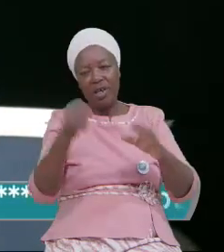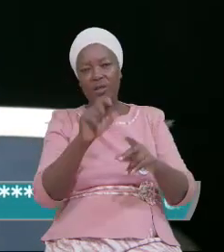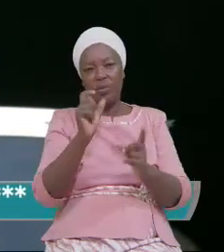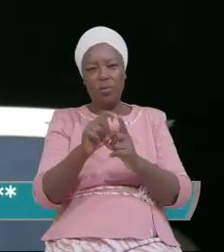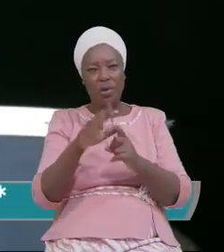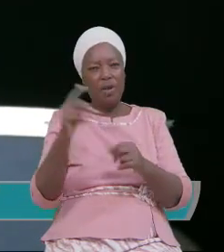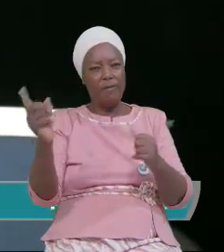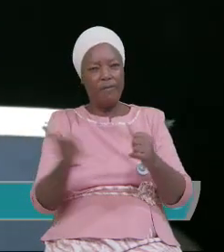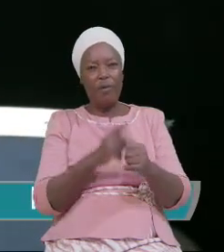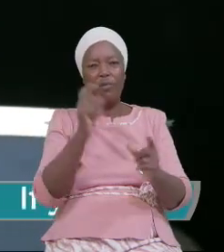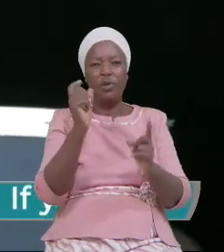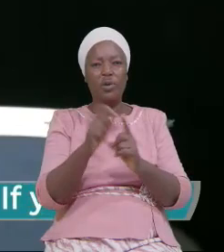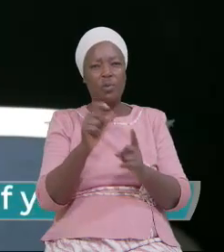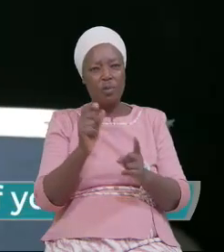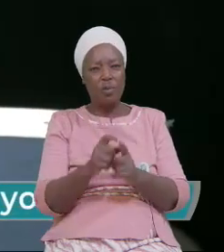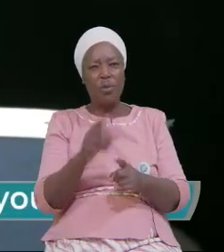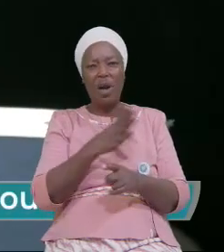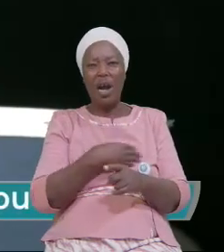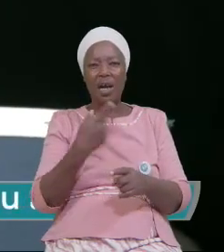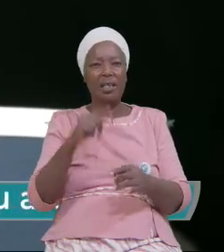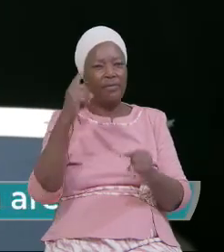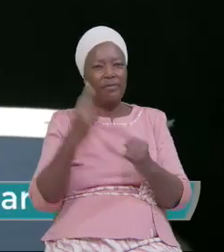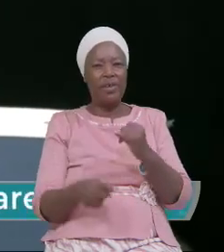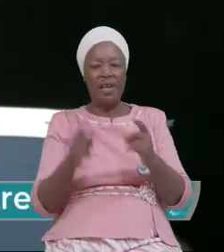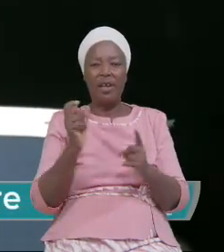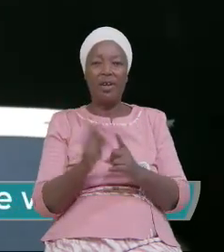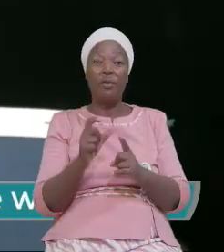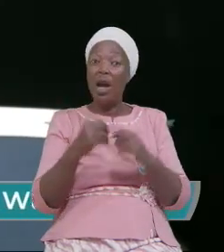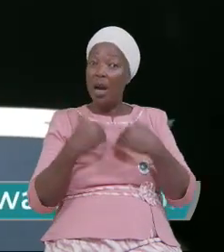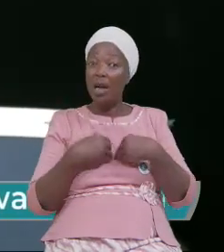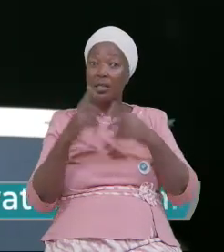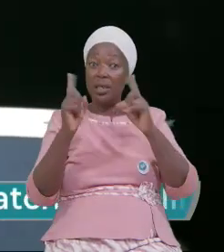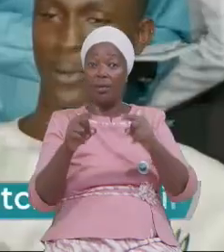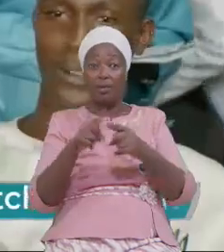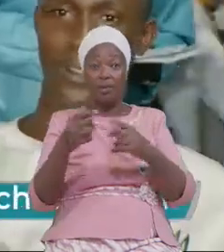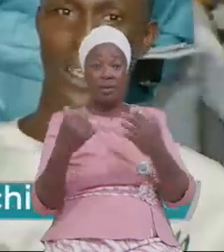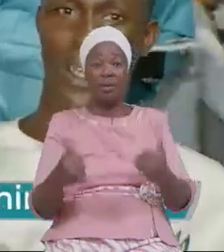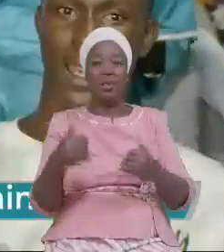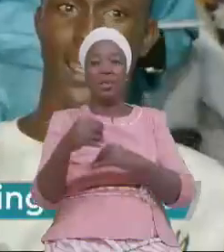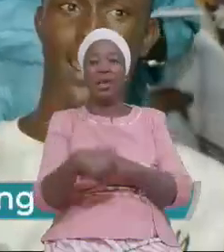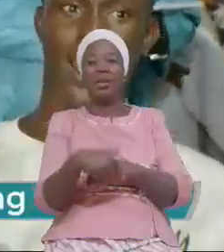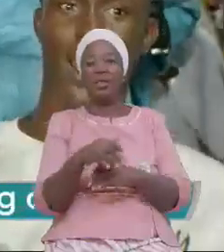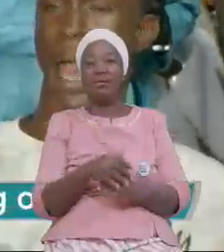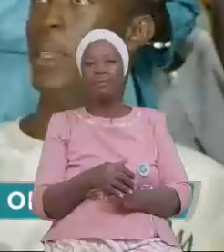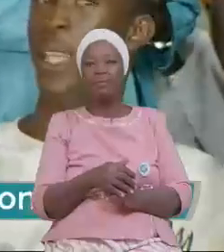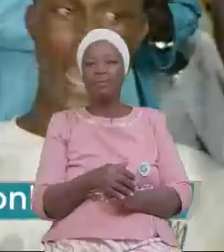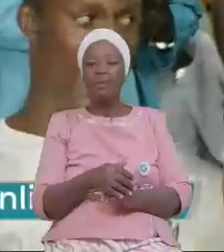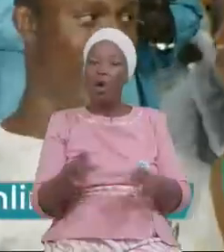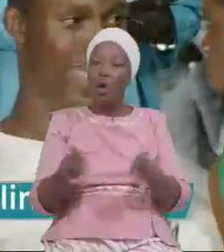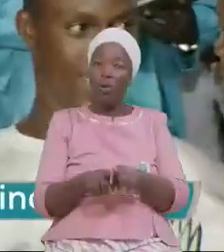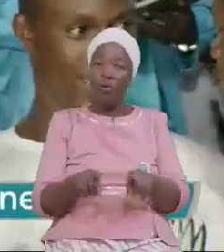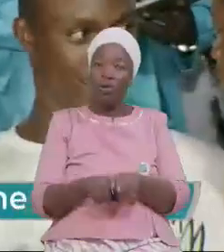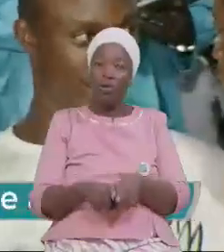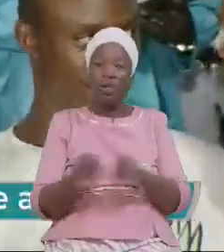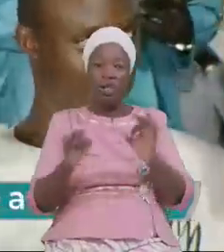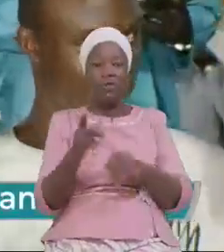word and the final word has come unto you tonight. Also, if you are listening